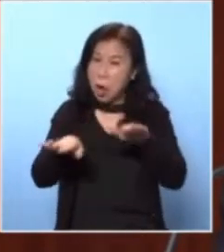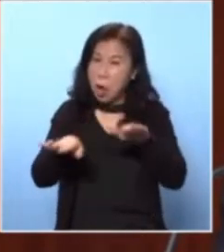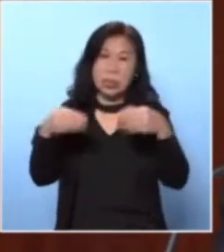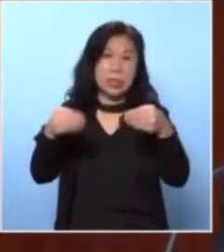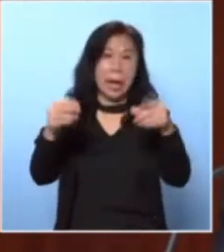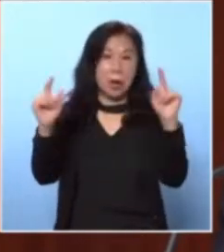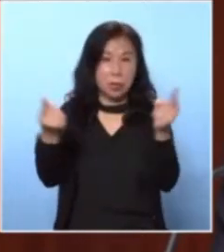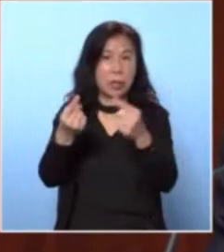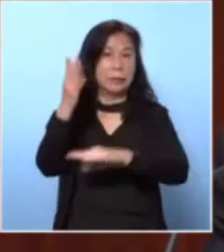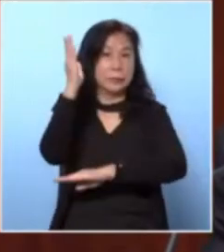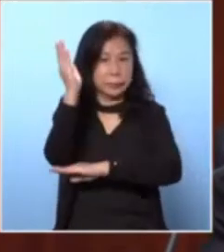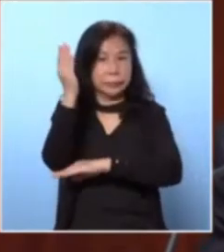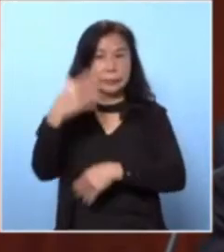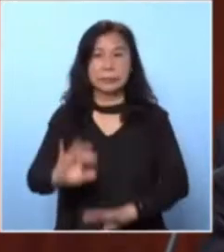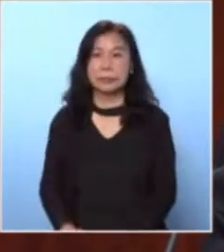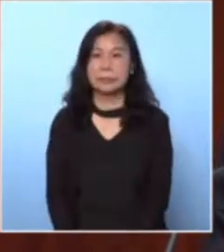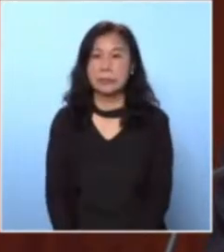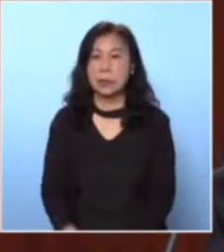April this year,